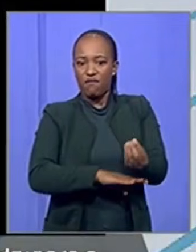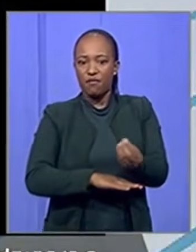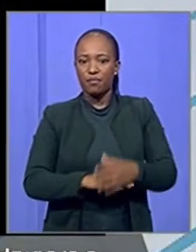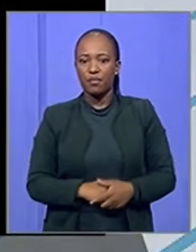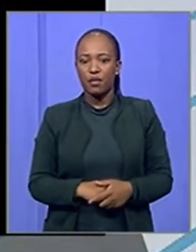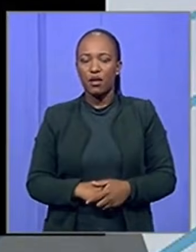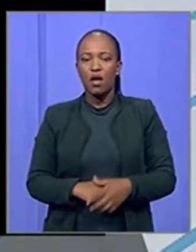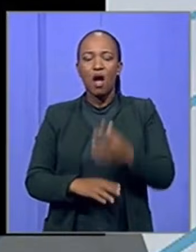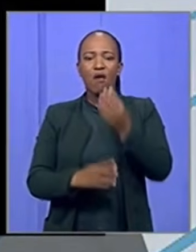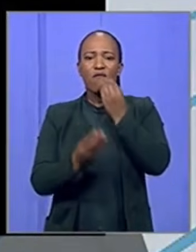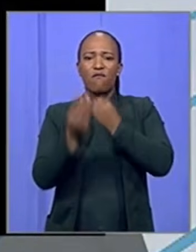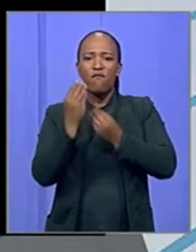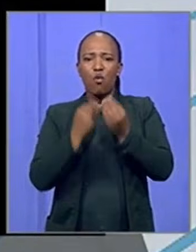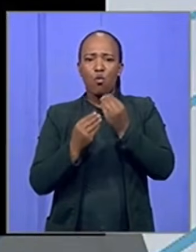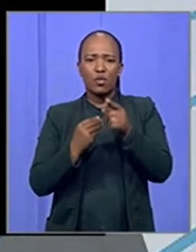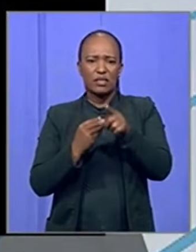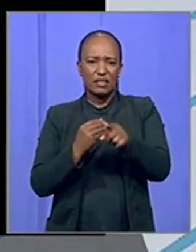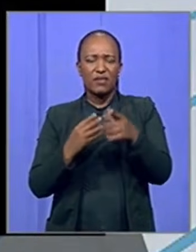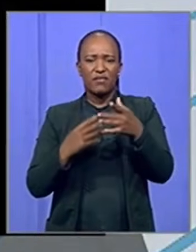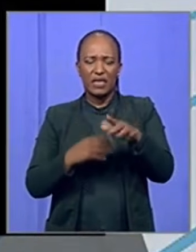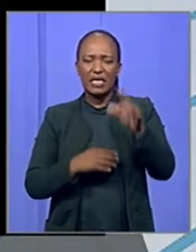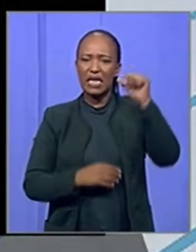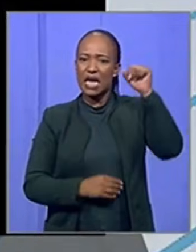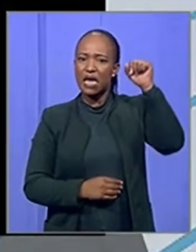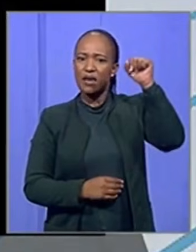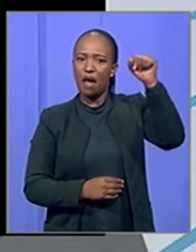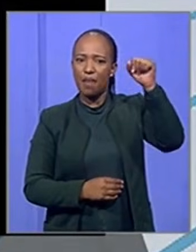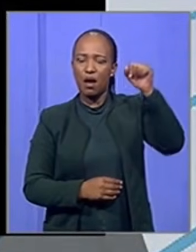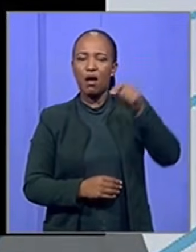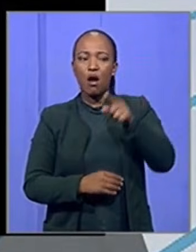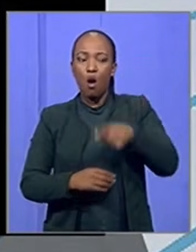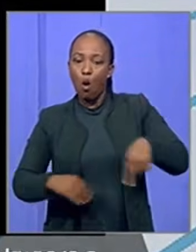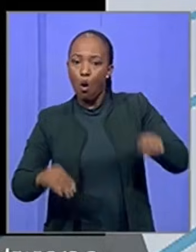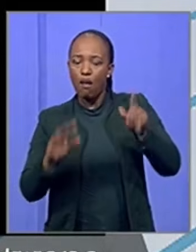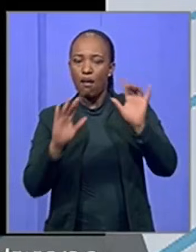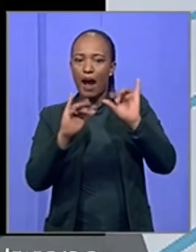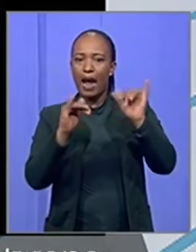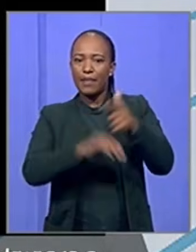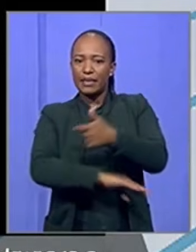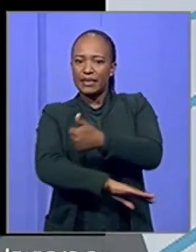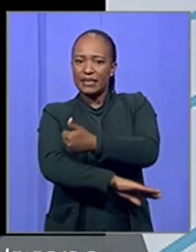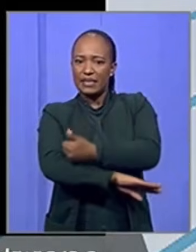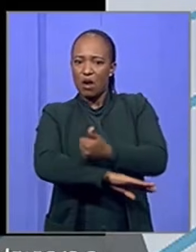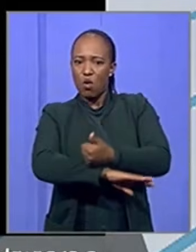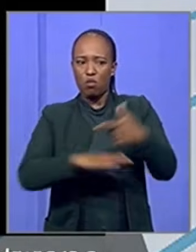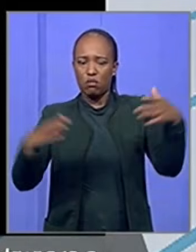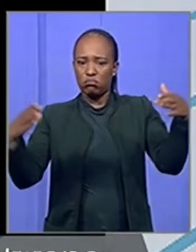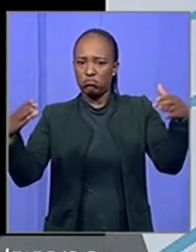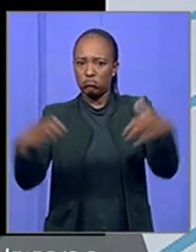control in Ndaba, where all the stakeholders that are involved in food are part of that, and also including SAPS,